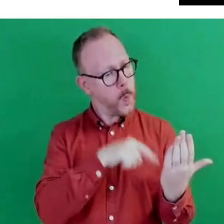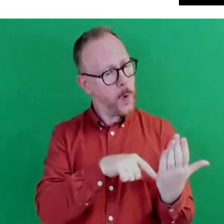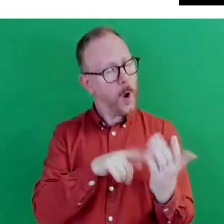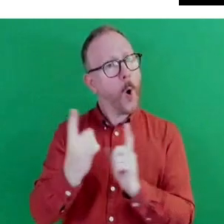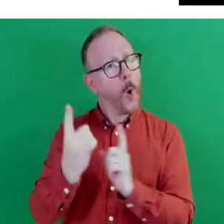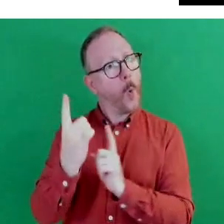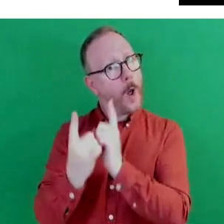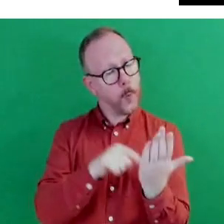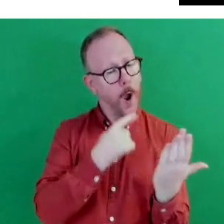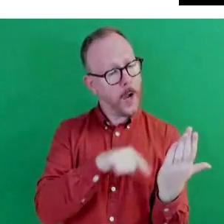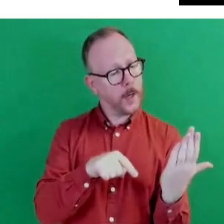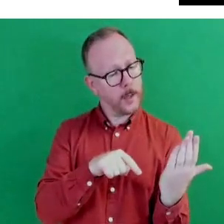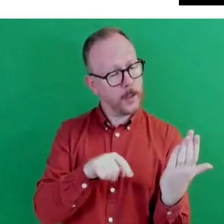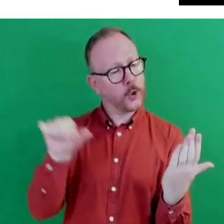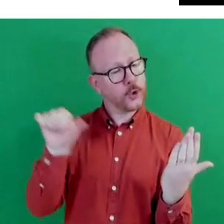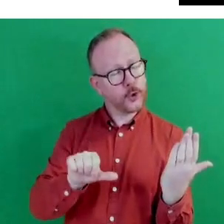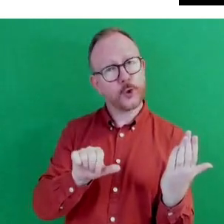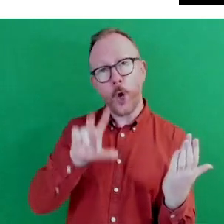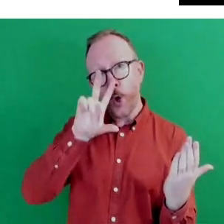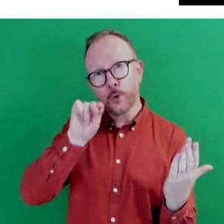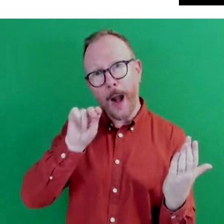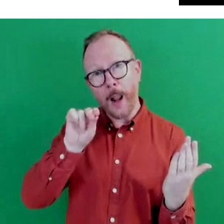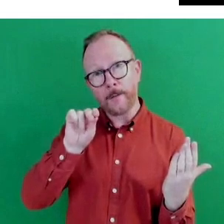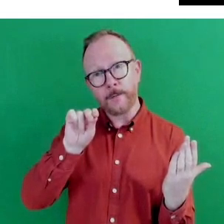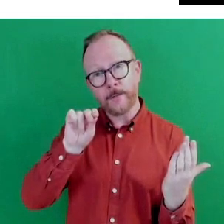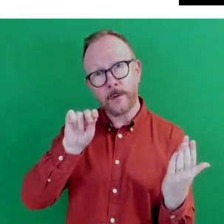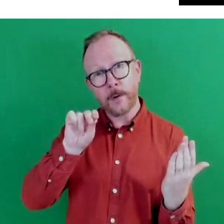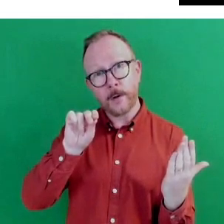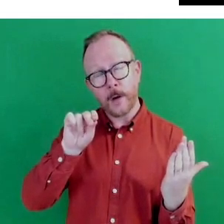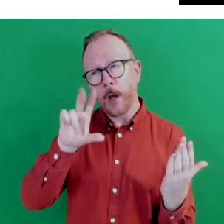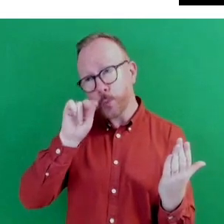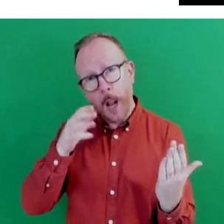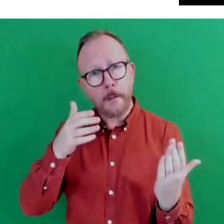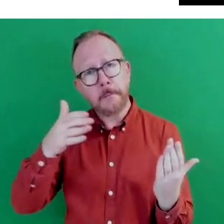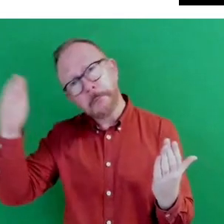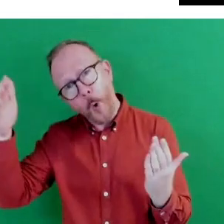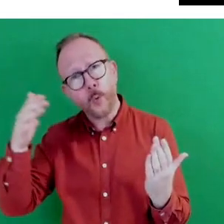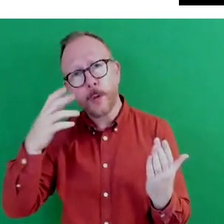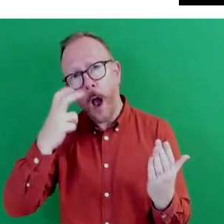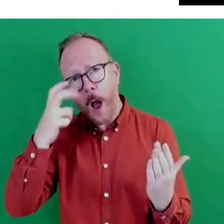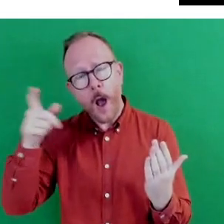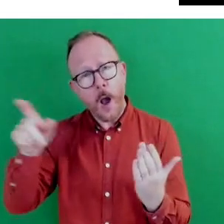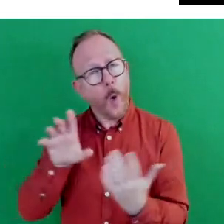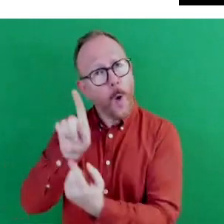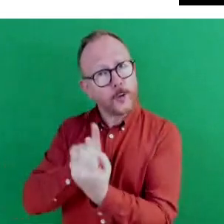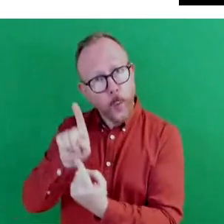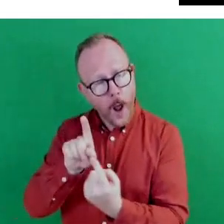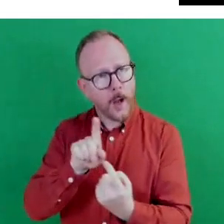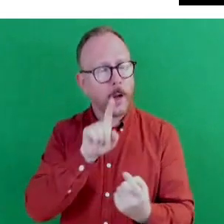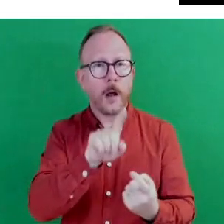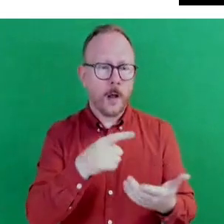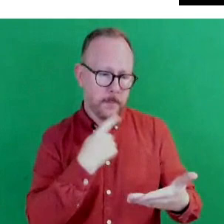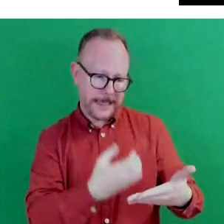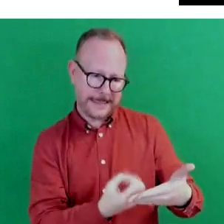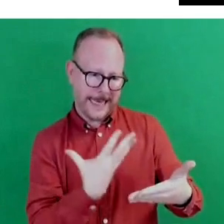that from the age of 12 upwards is where we do the one-to-one work with the students themselves. And for primary school age children,